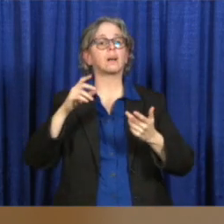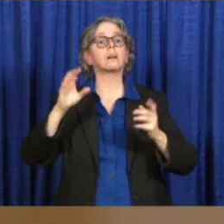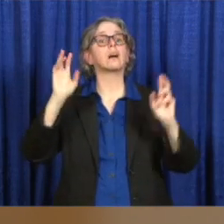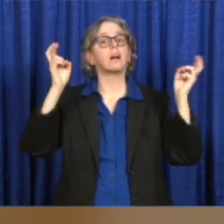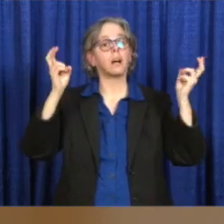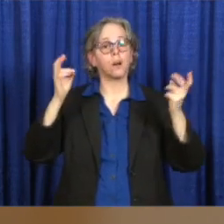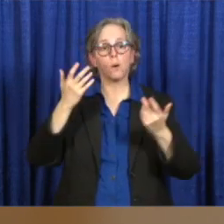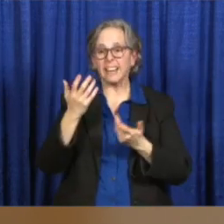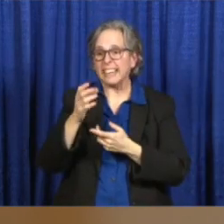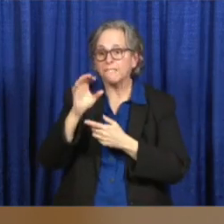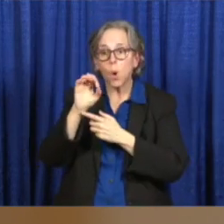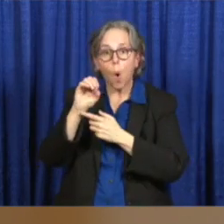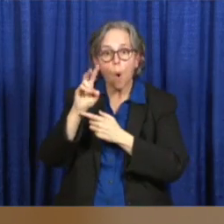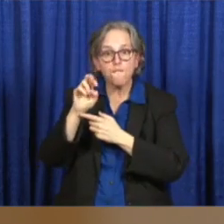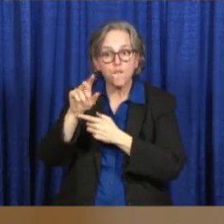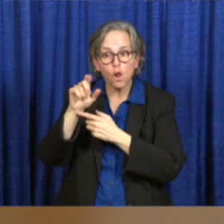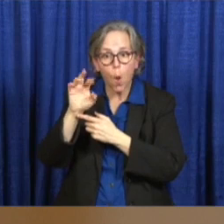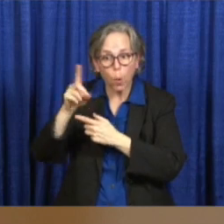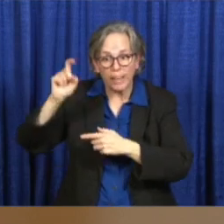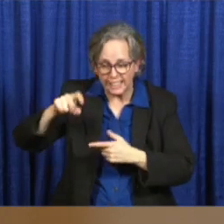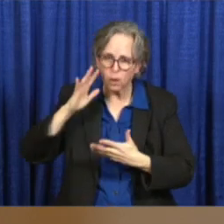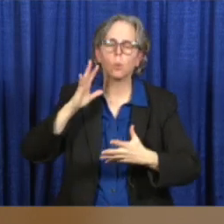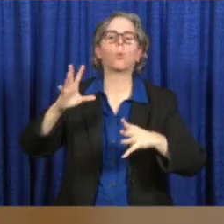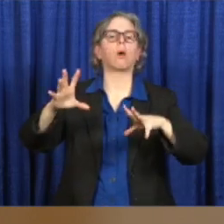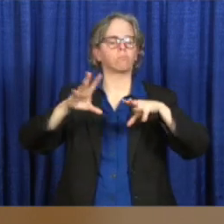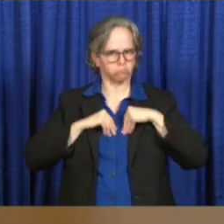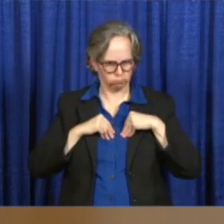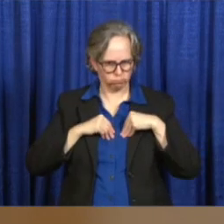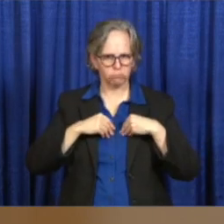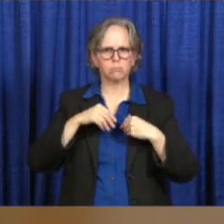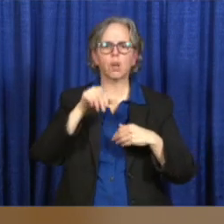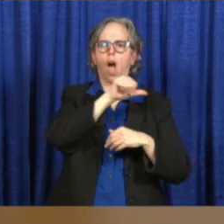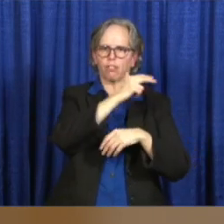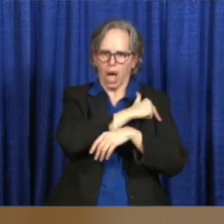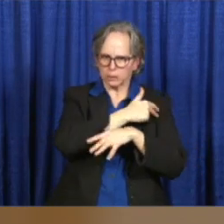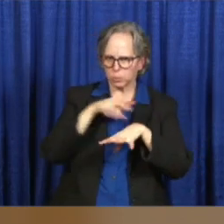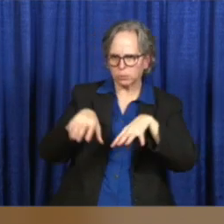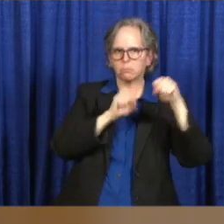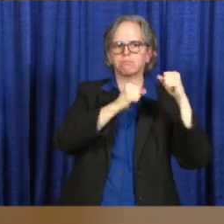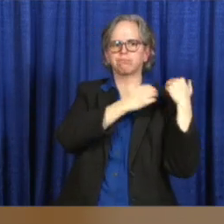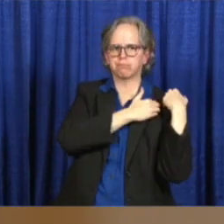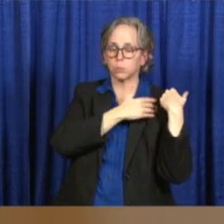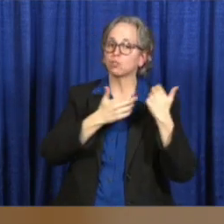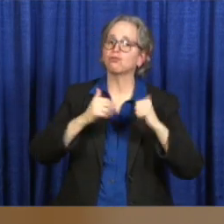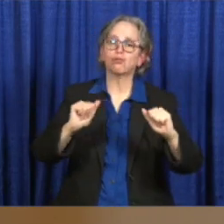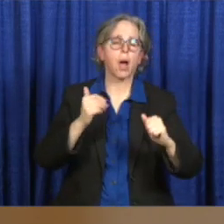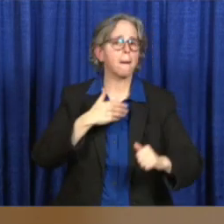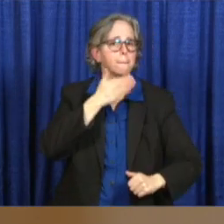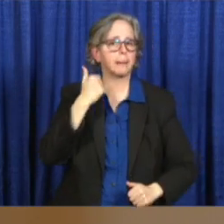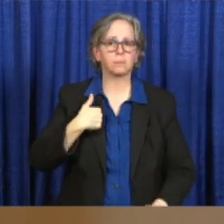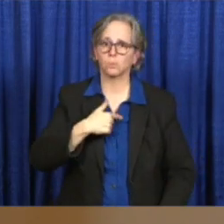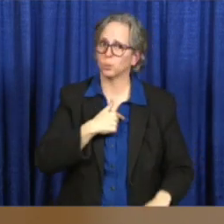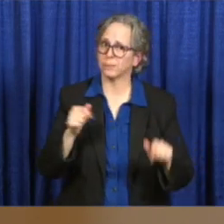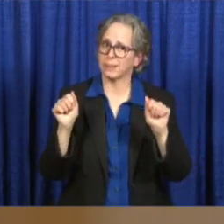best, Governor, to get those test results as fast as possible so we can make our decisions as quickly as